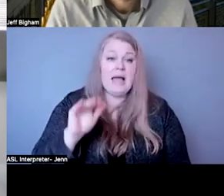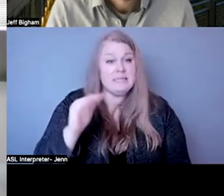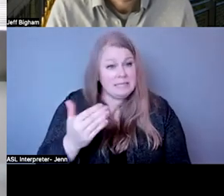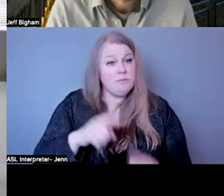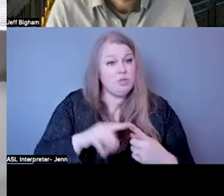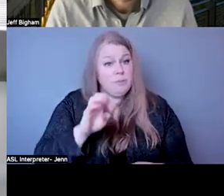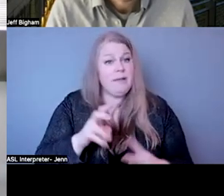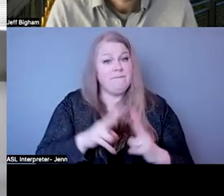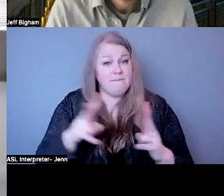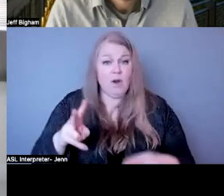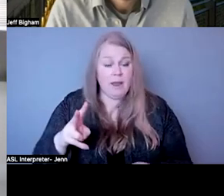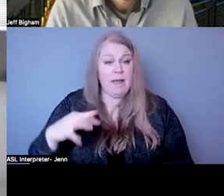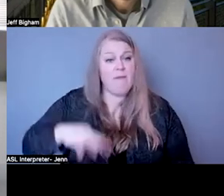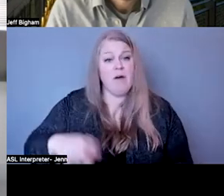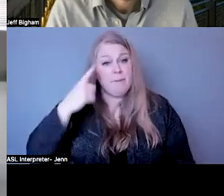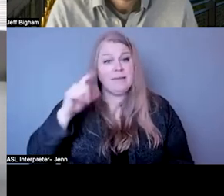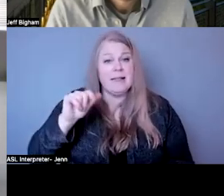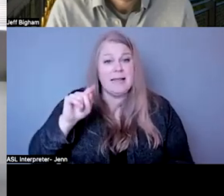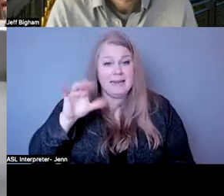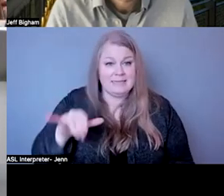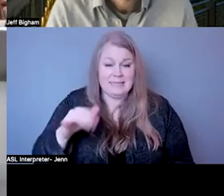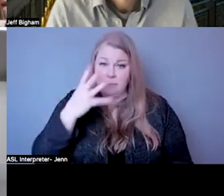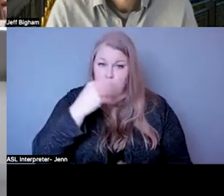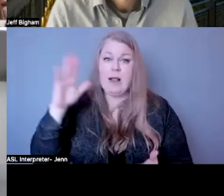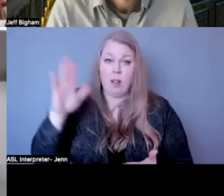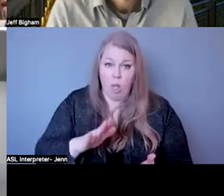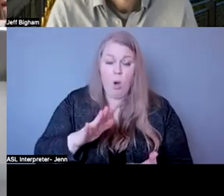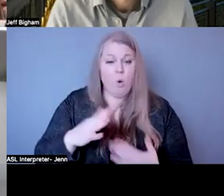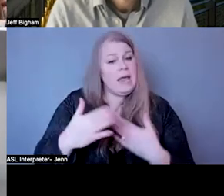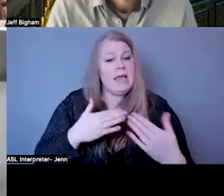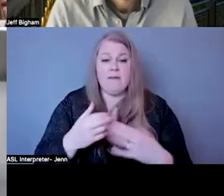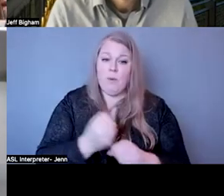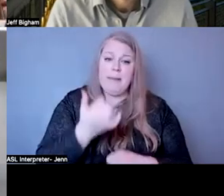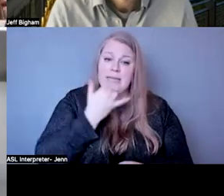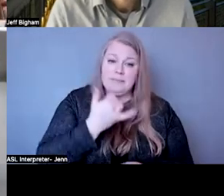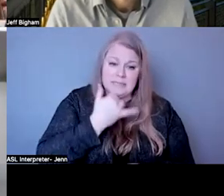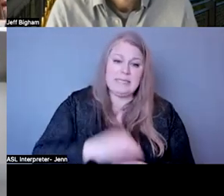very, very helpful because the latency is quite low, even when it makes mistakes.